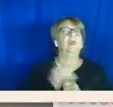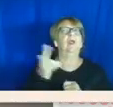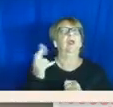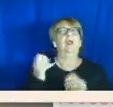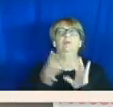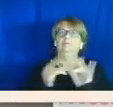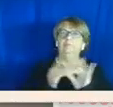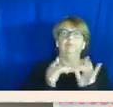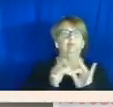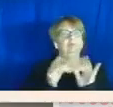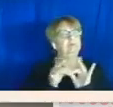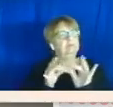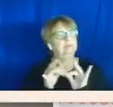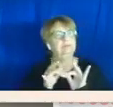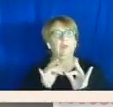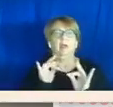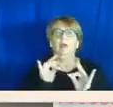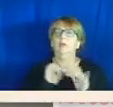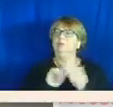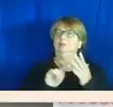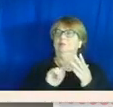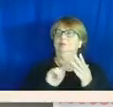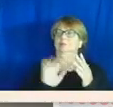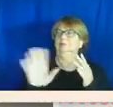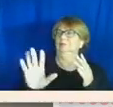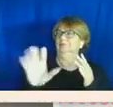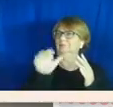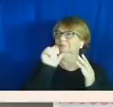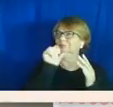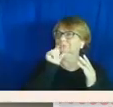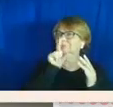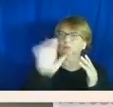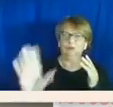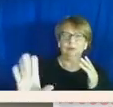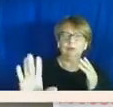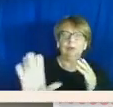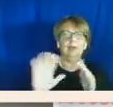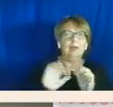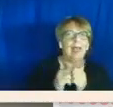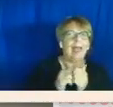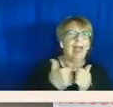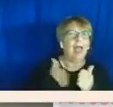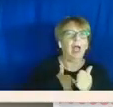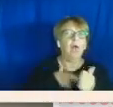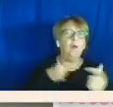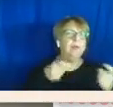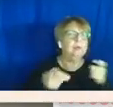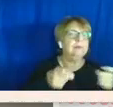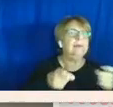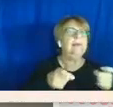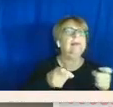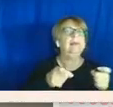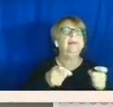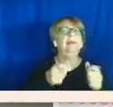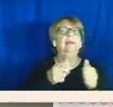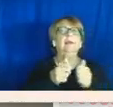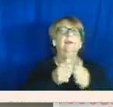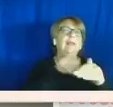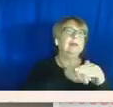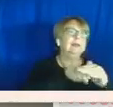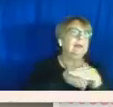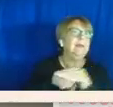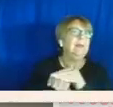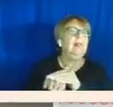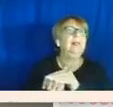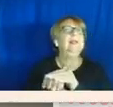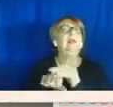were actually not the case in terms of how we dealt with accessibility of